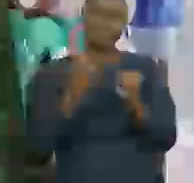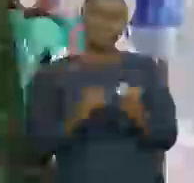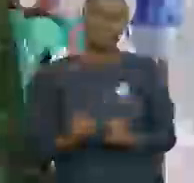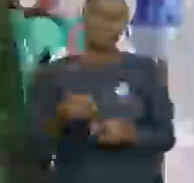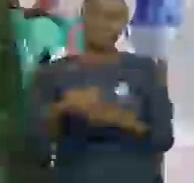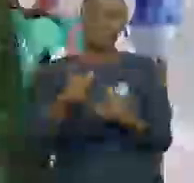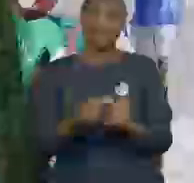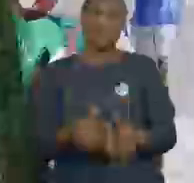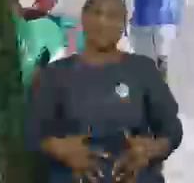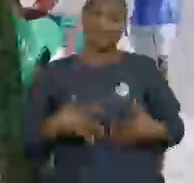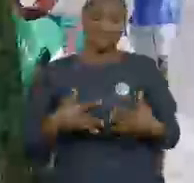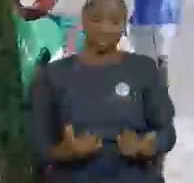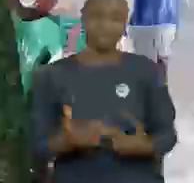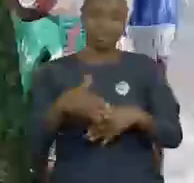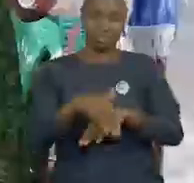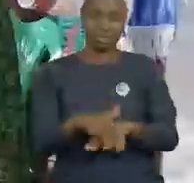tonight.